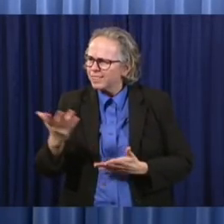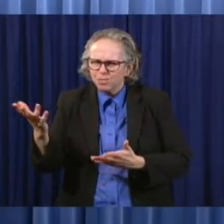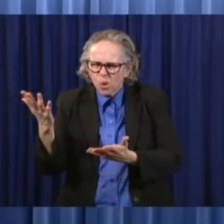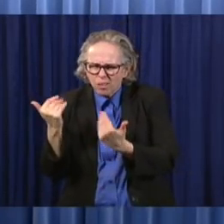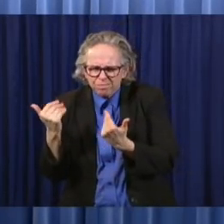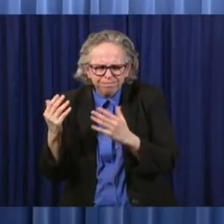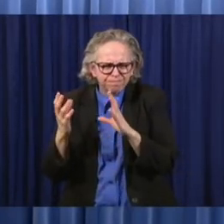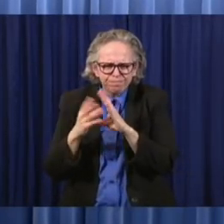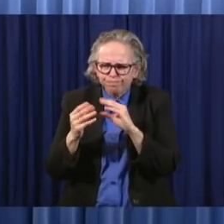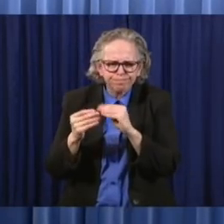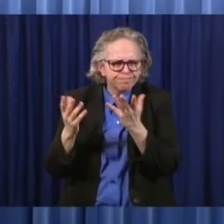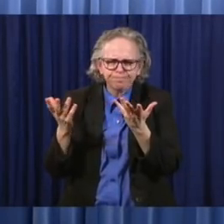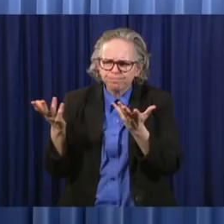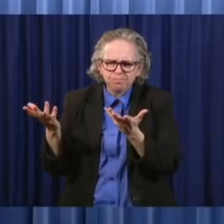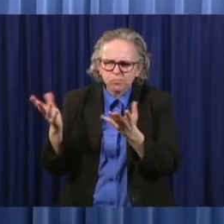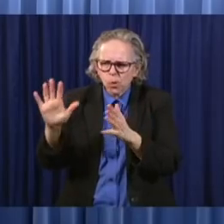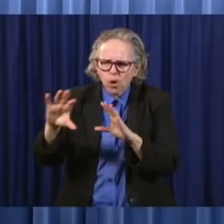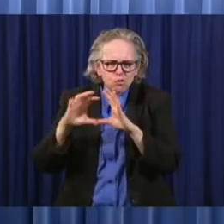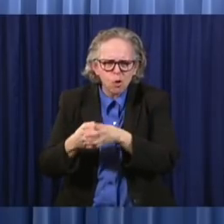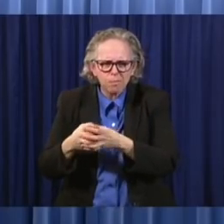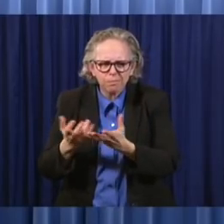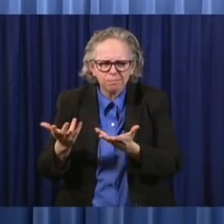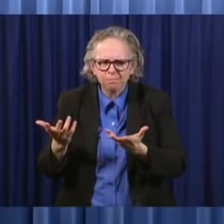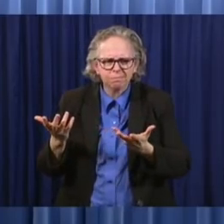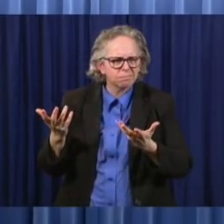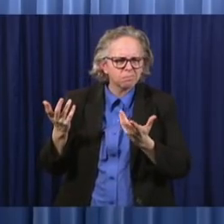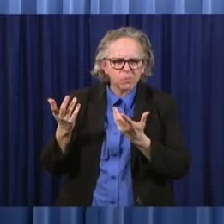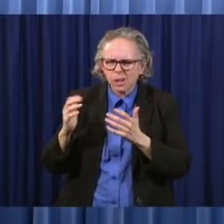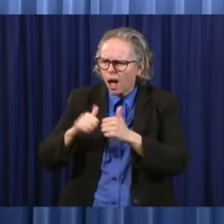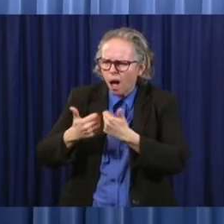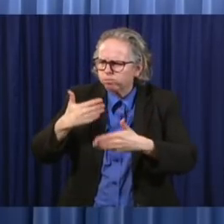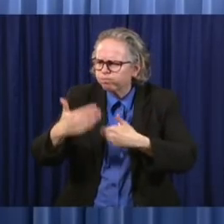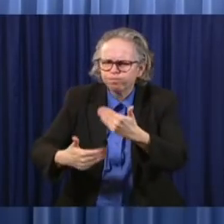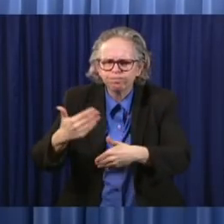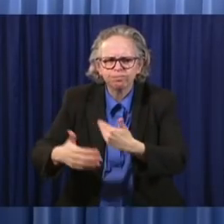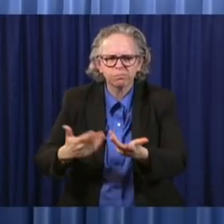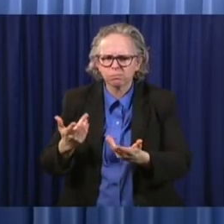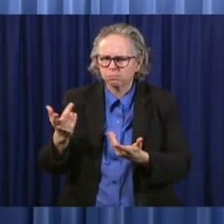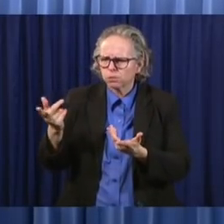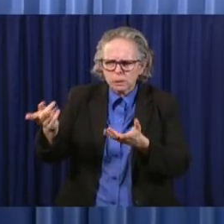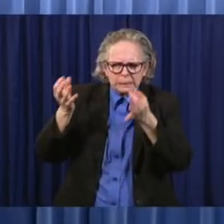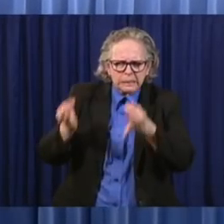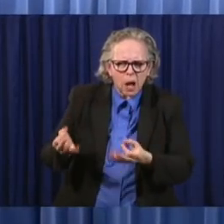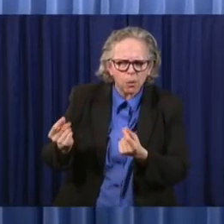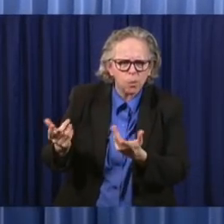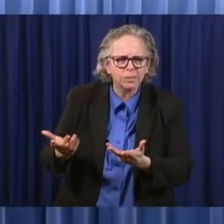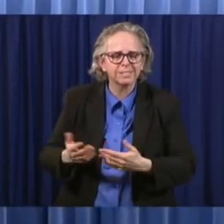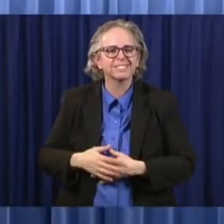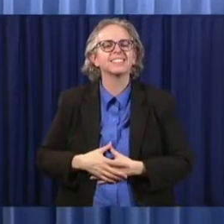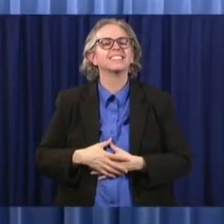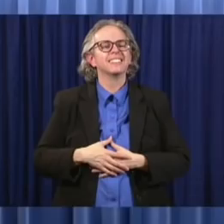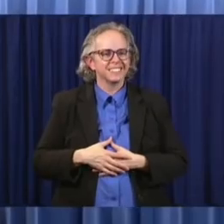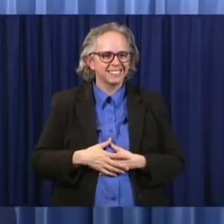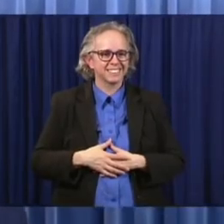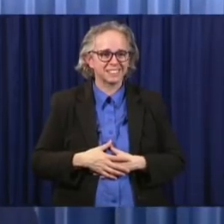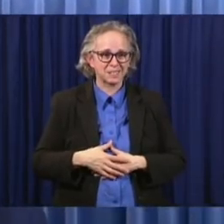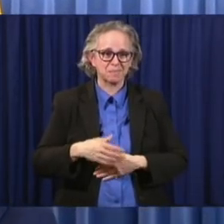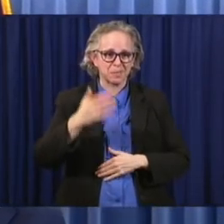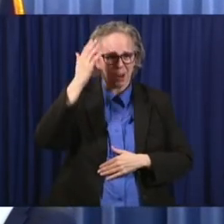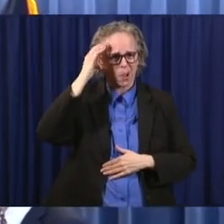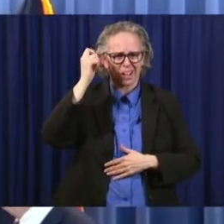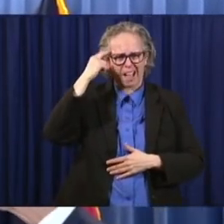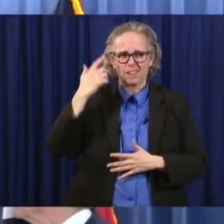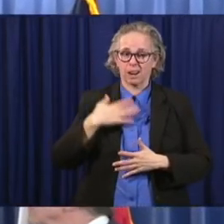how your group worked and what you came up with? Yeah, Governor, I was very honored to